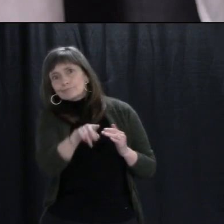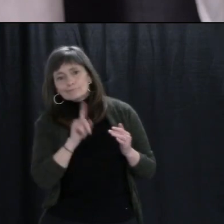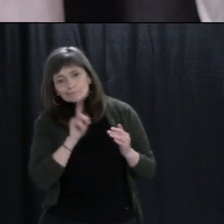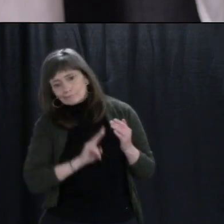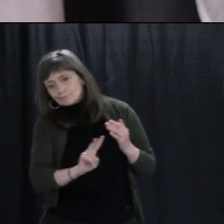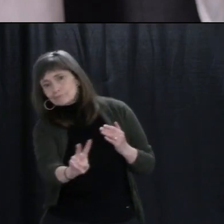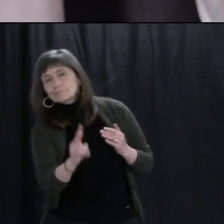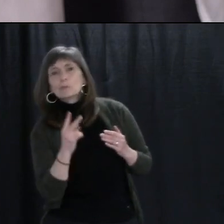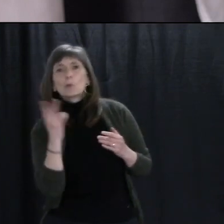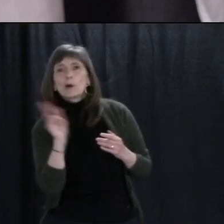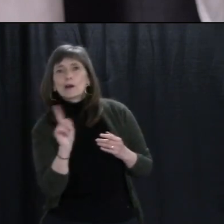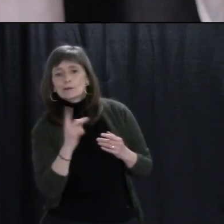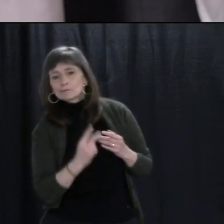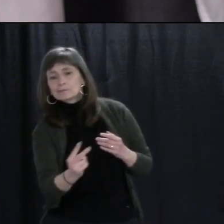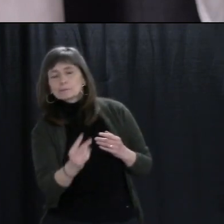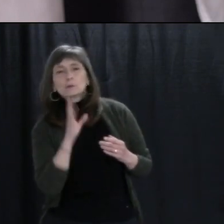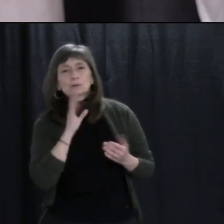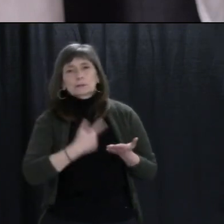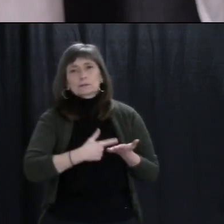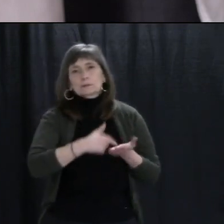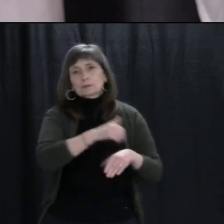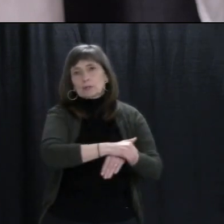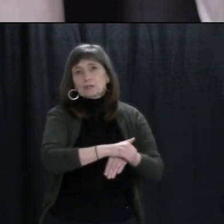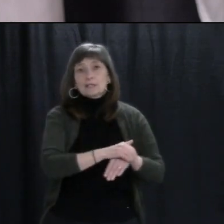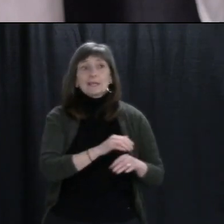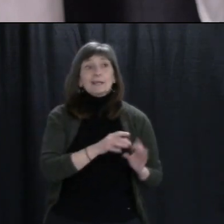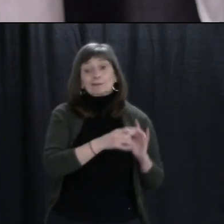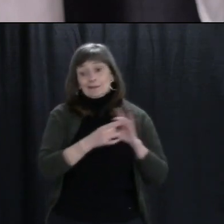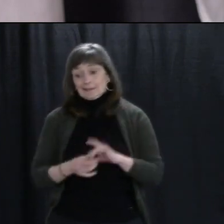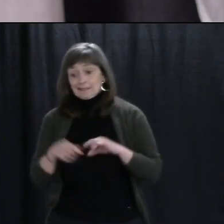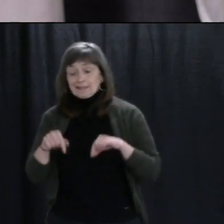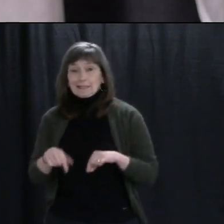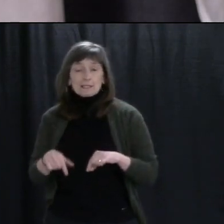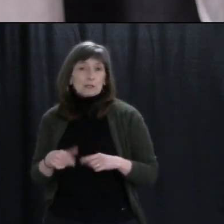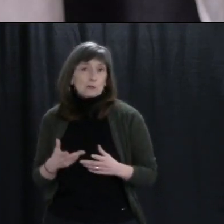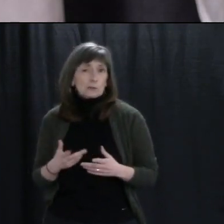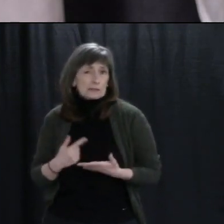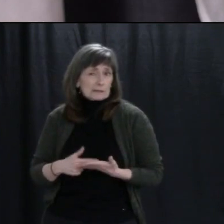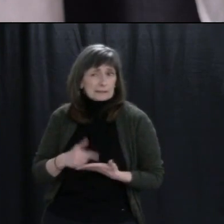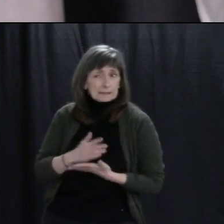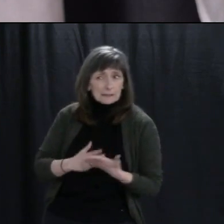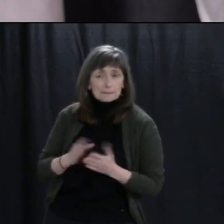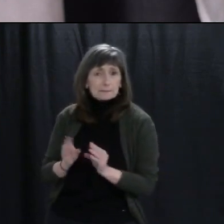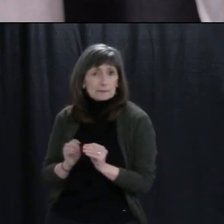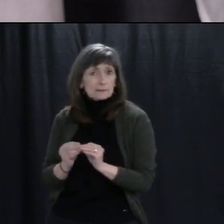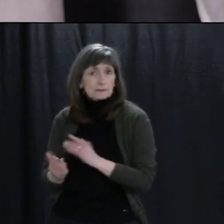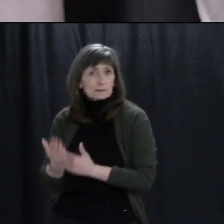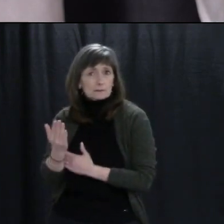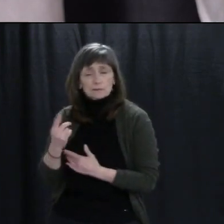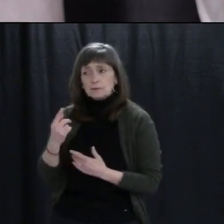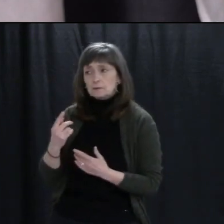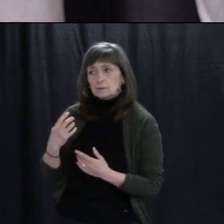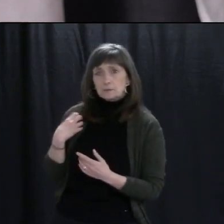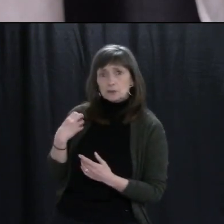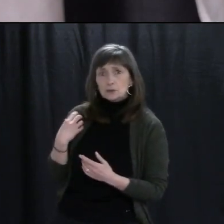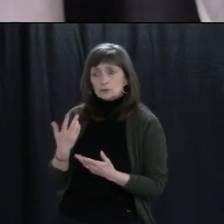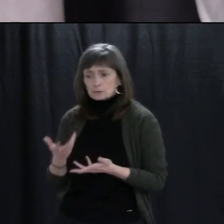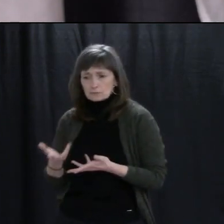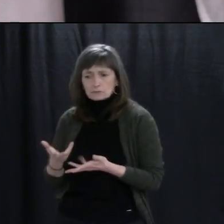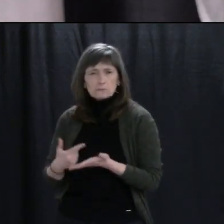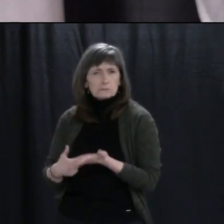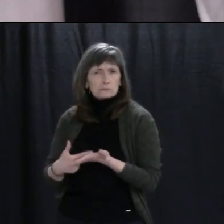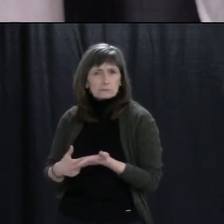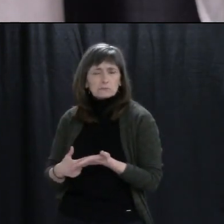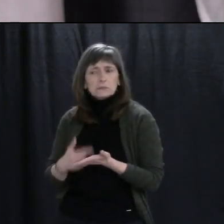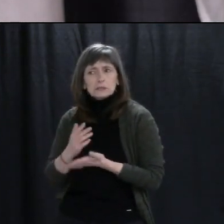putting what would be a modeling in place. I know this morning we had some meetings already with the minister, and I know Mr. Hagee has